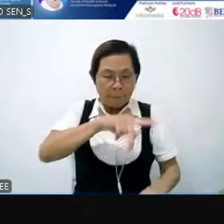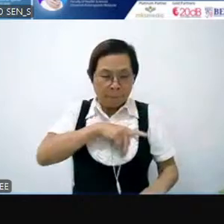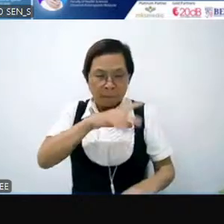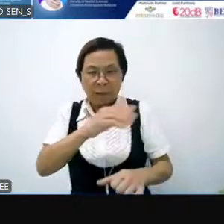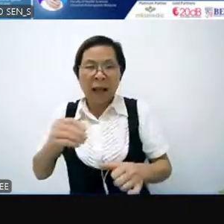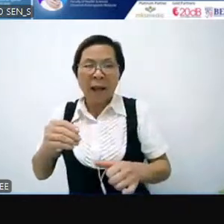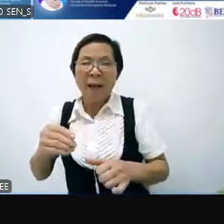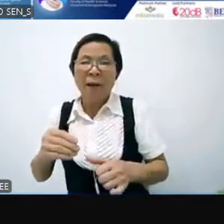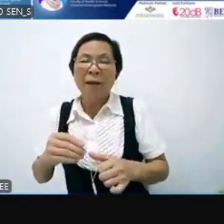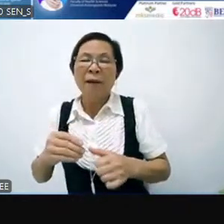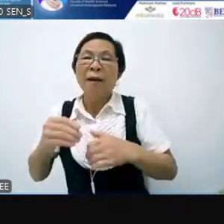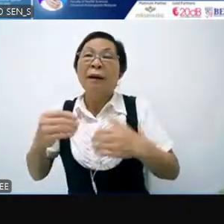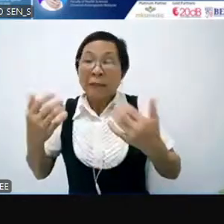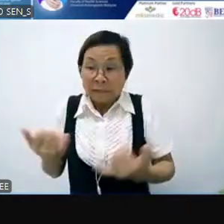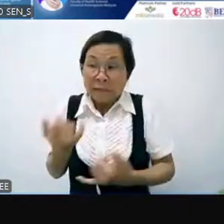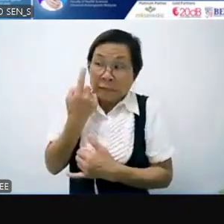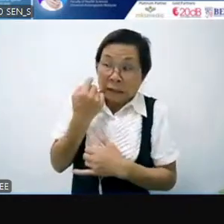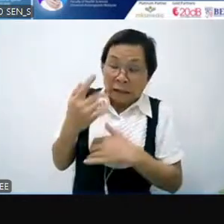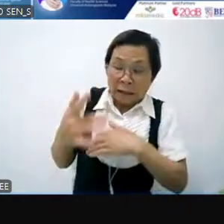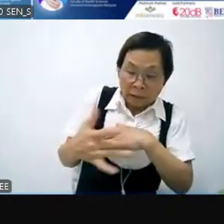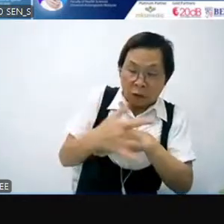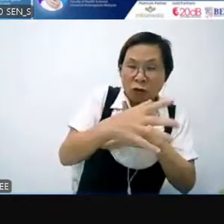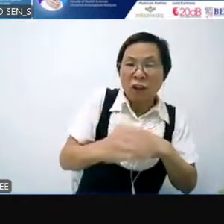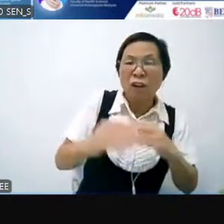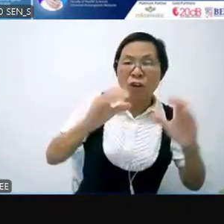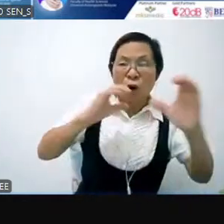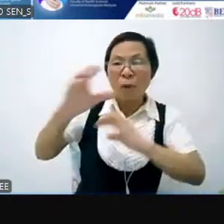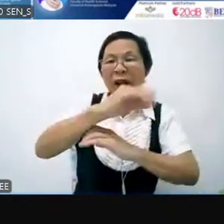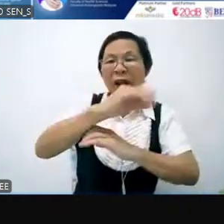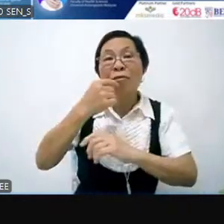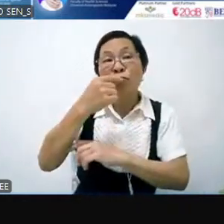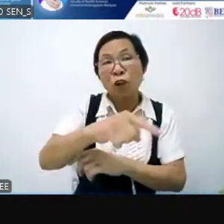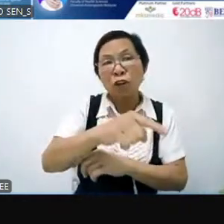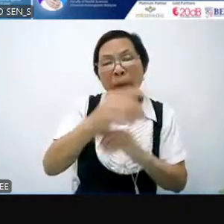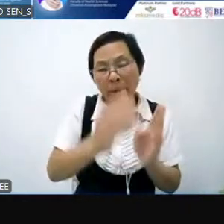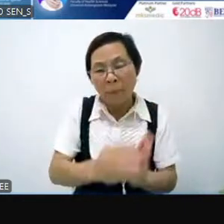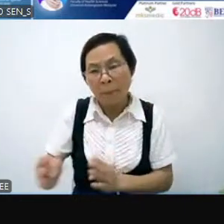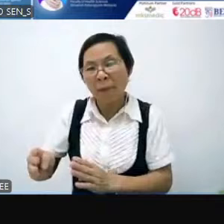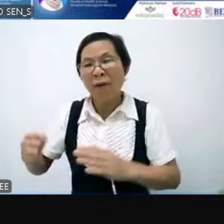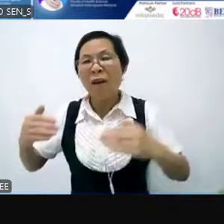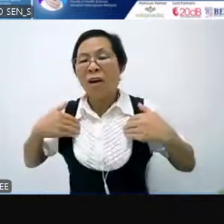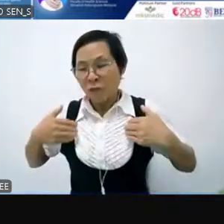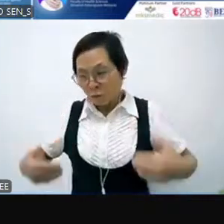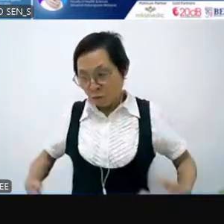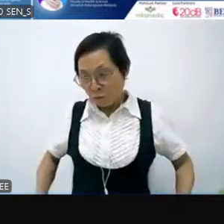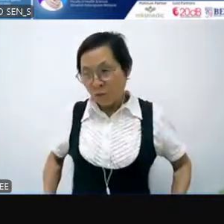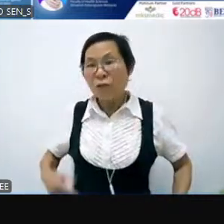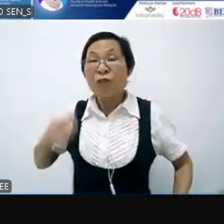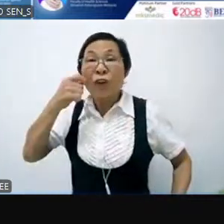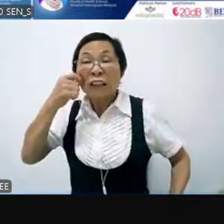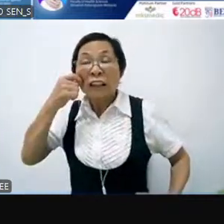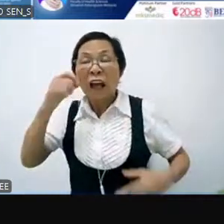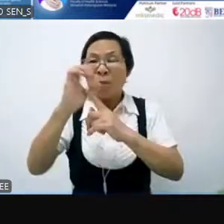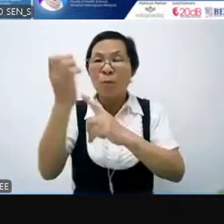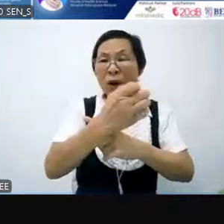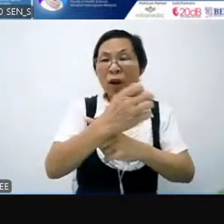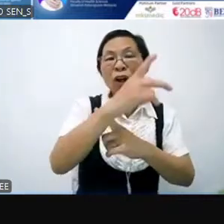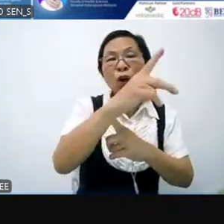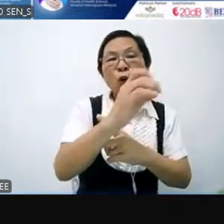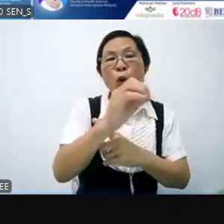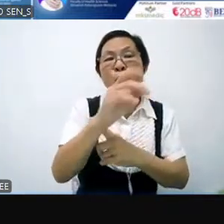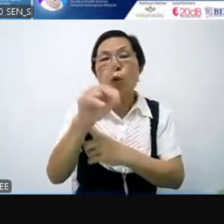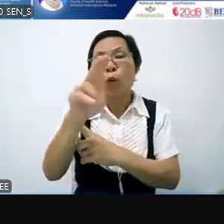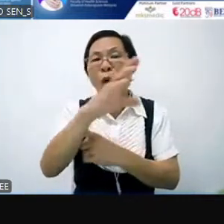hearing technology, communication, instructional strategies, physical environment, curriculum, evaluation, and